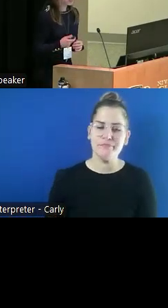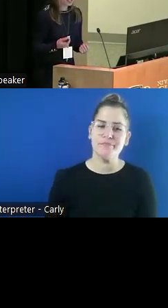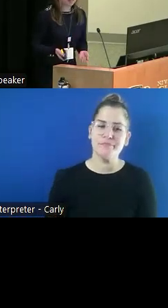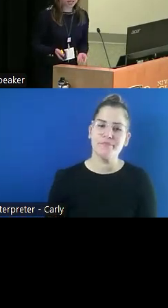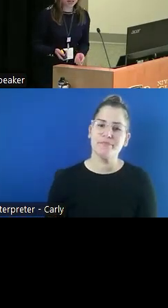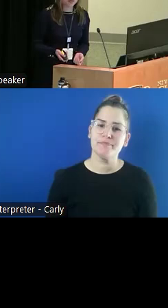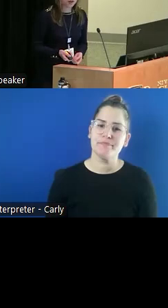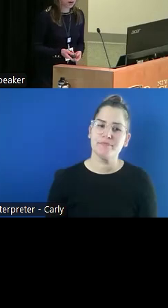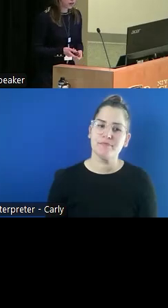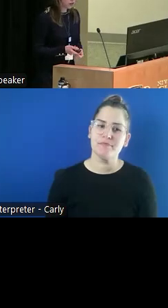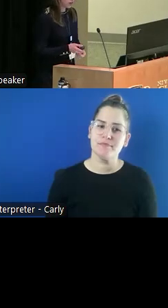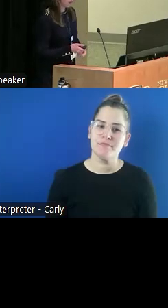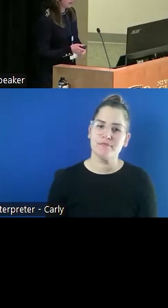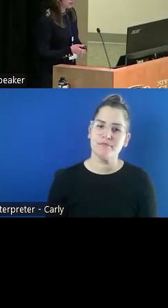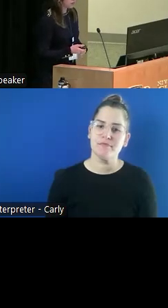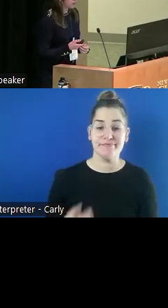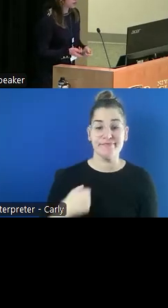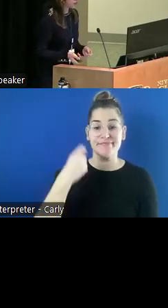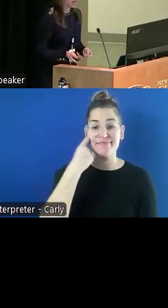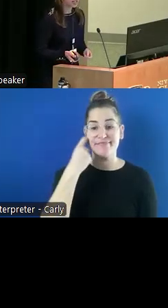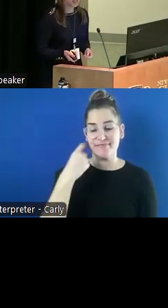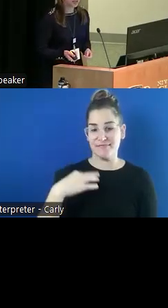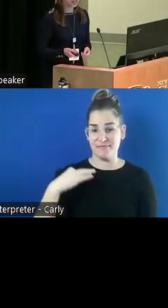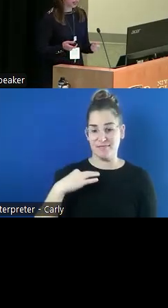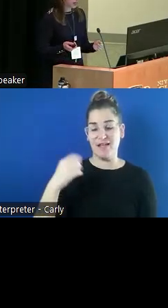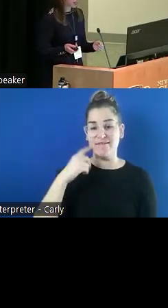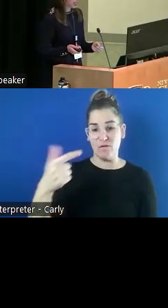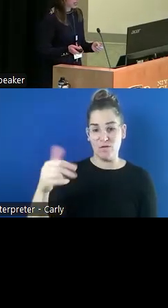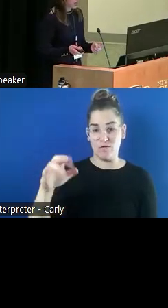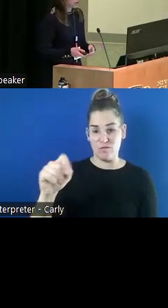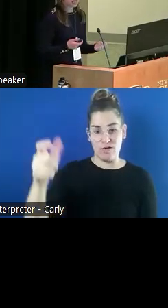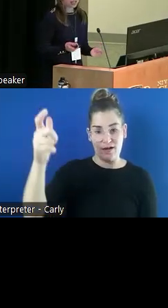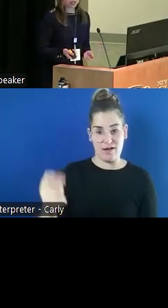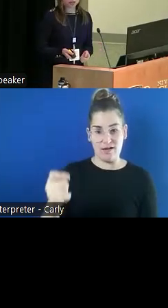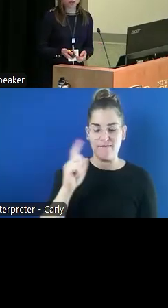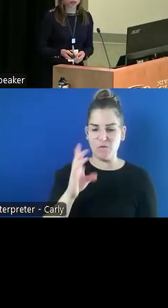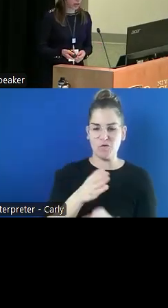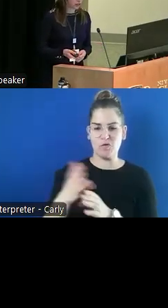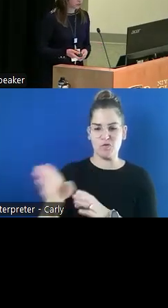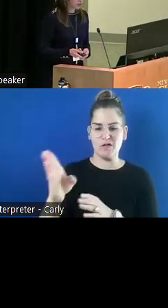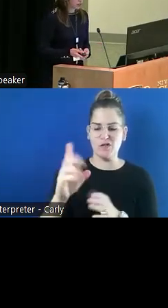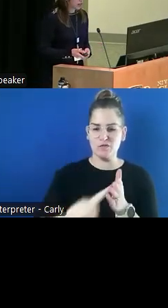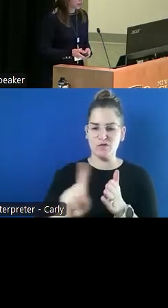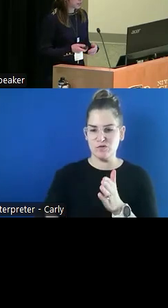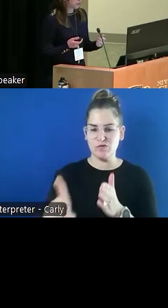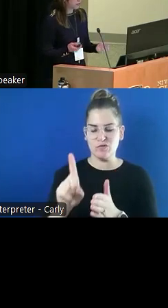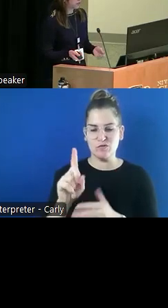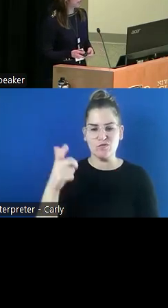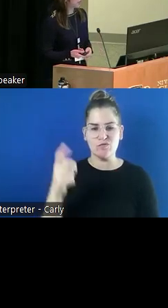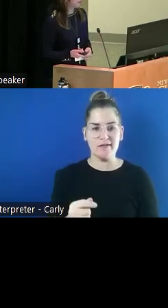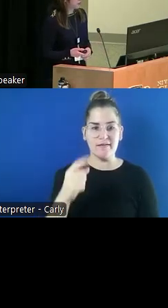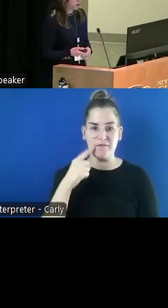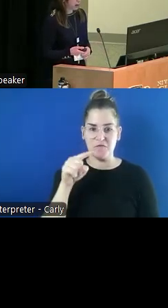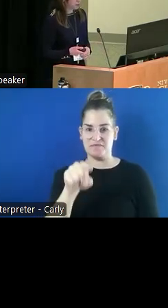I recently applied for a career development research grant to conduct a waitlist control trial of this